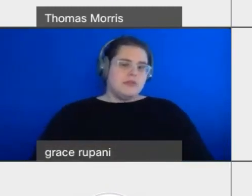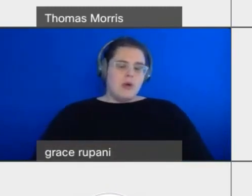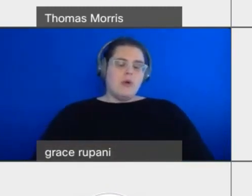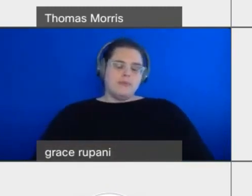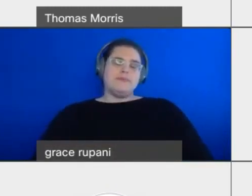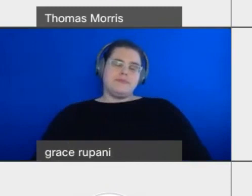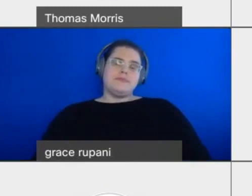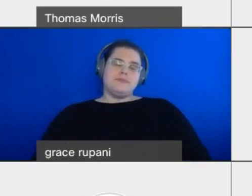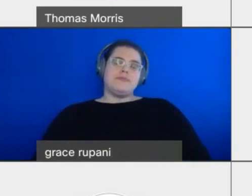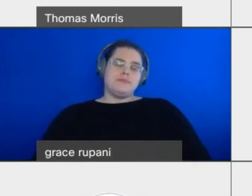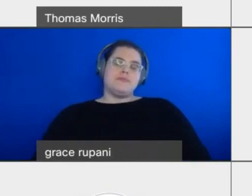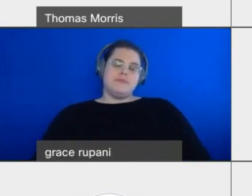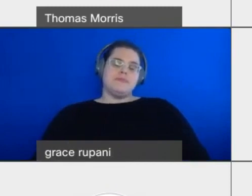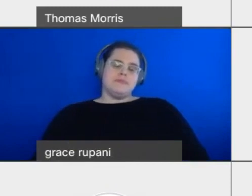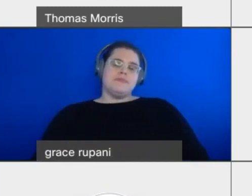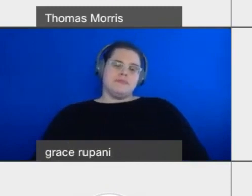some,